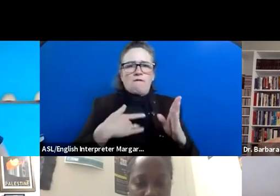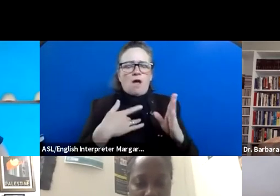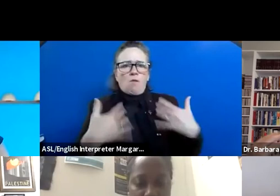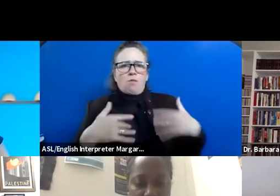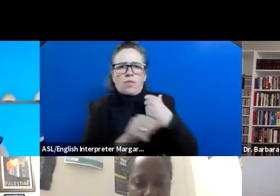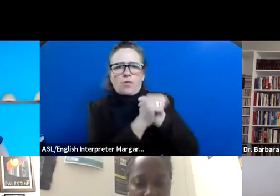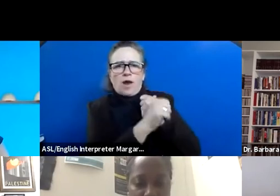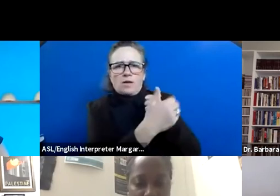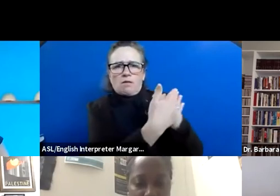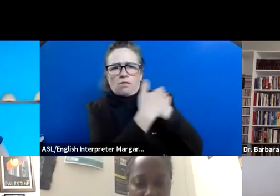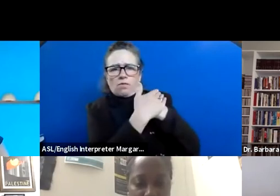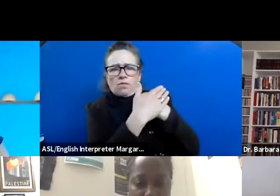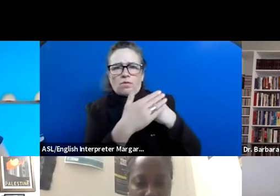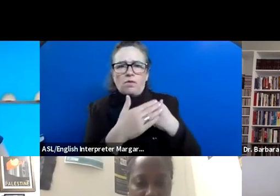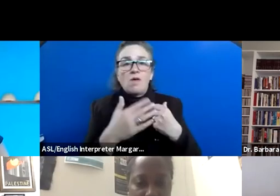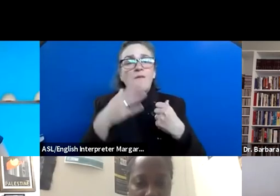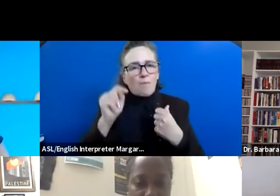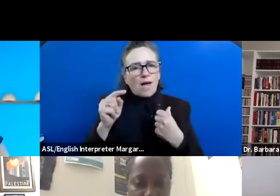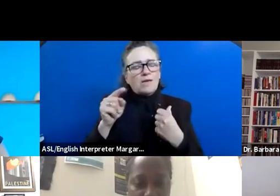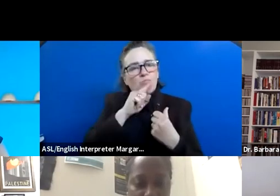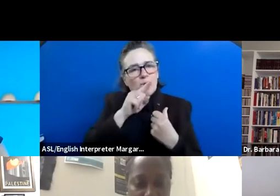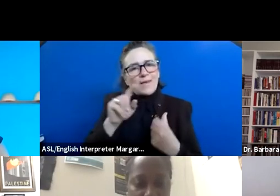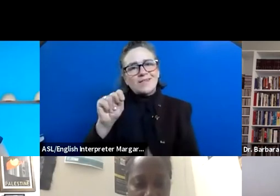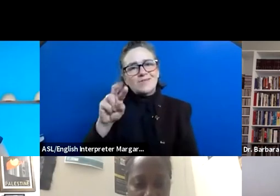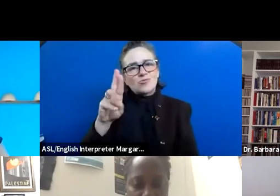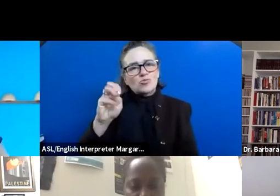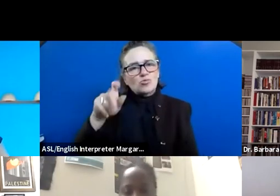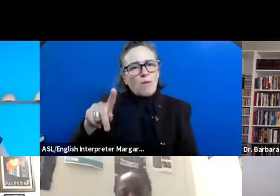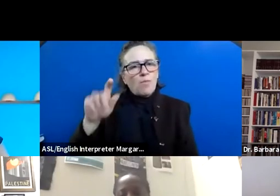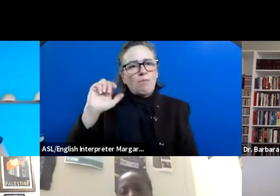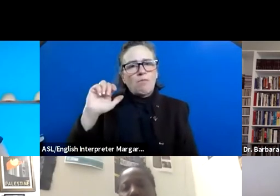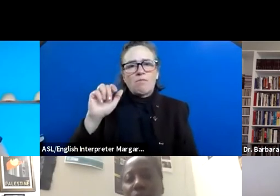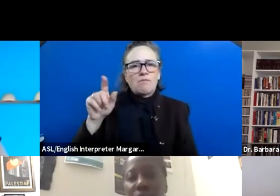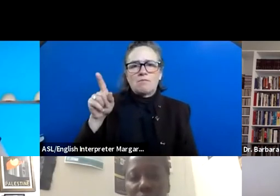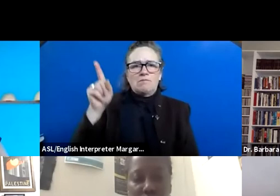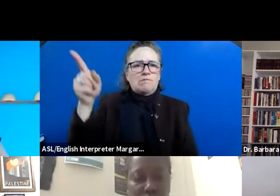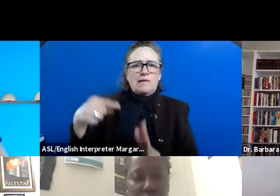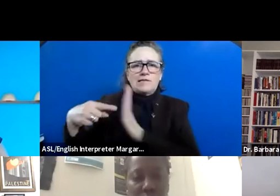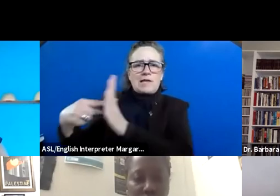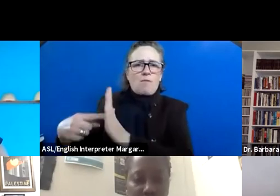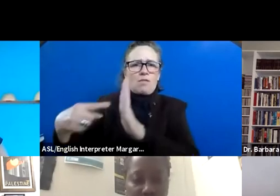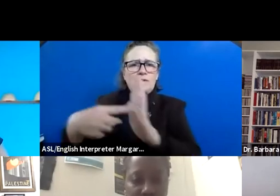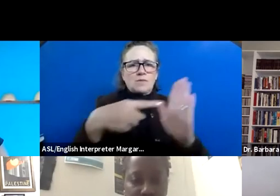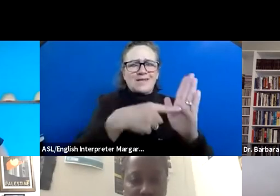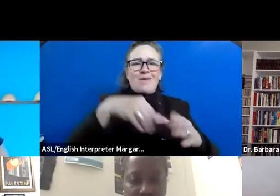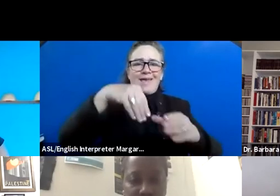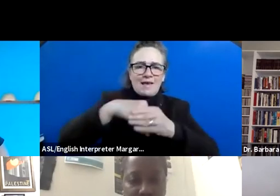not only replicas of Trump around the world, but the militarist, what's happening in Syria is